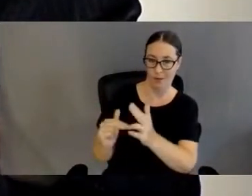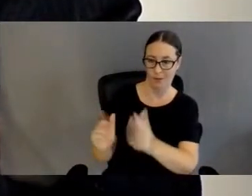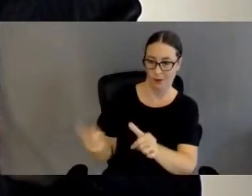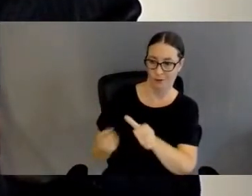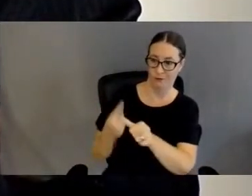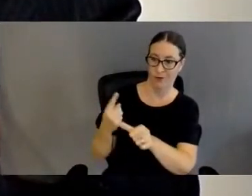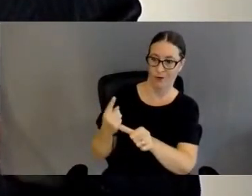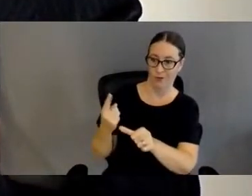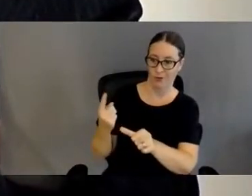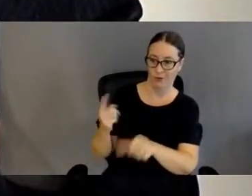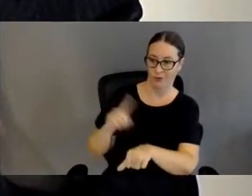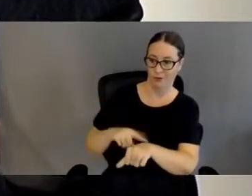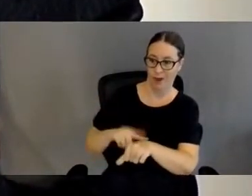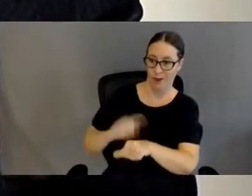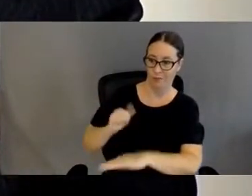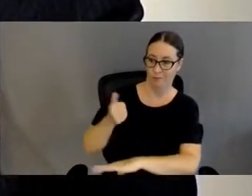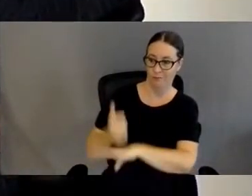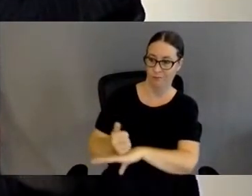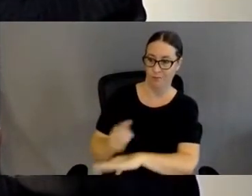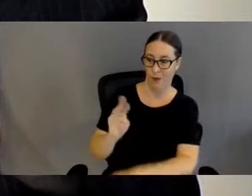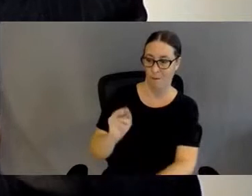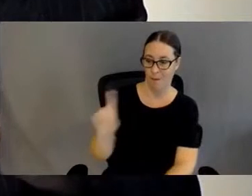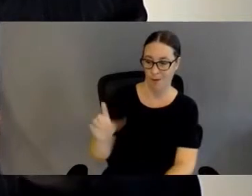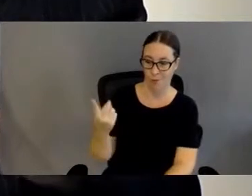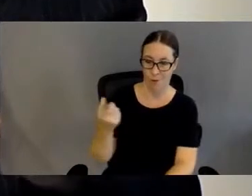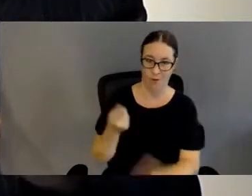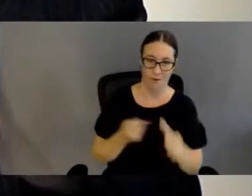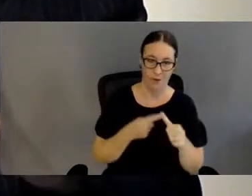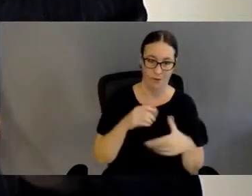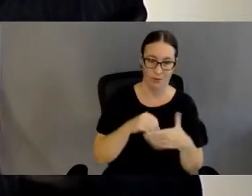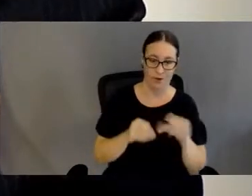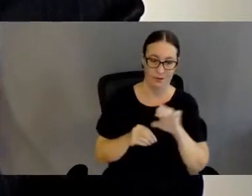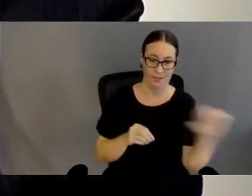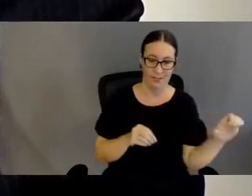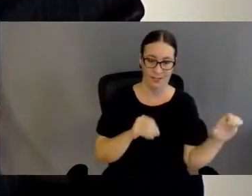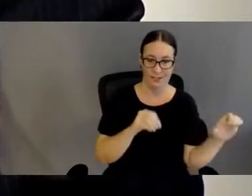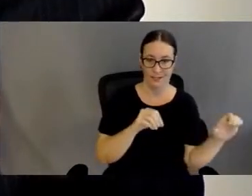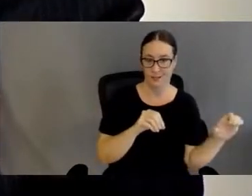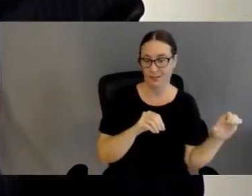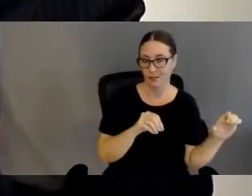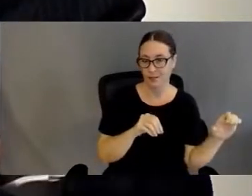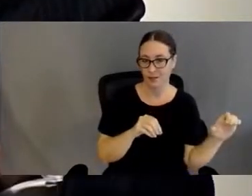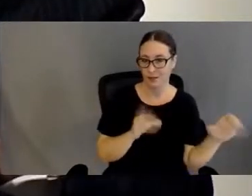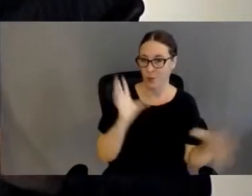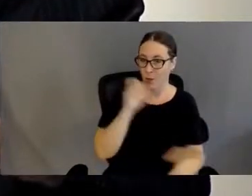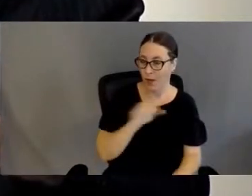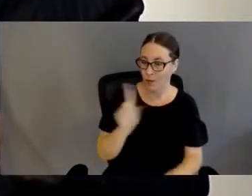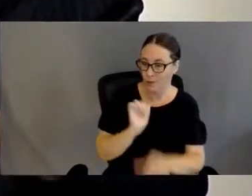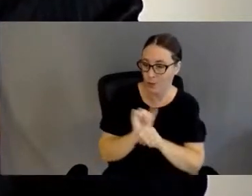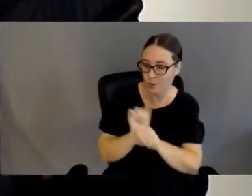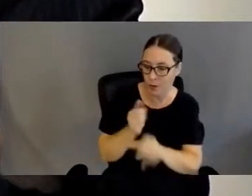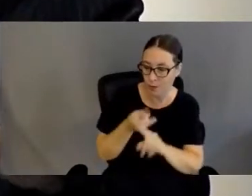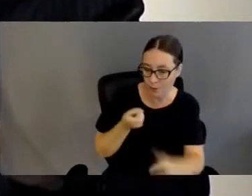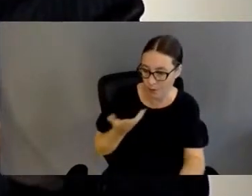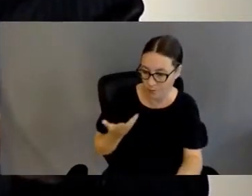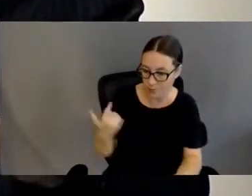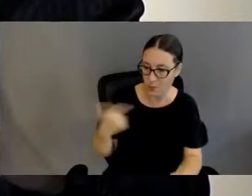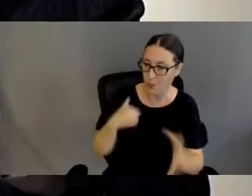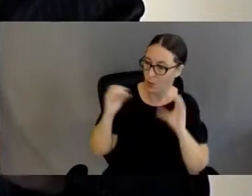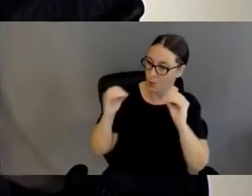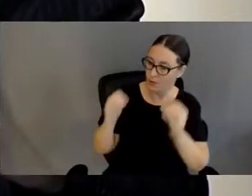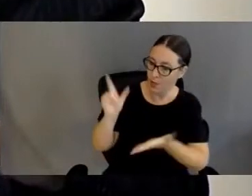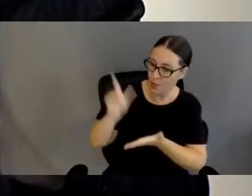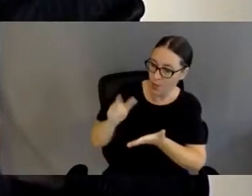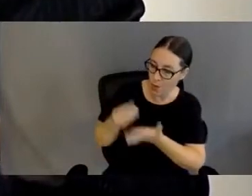and one of the first in the East Coast. And guess where the employment came? We're teaching low-income folks